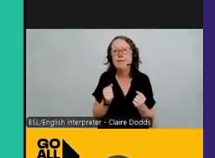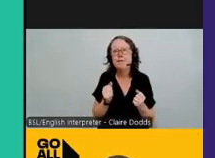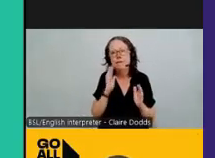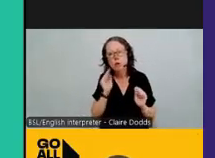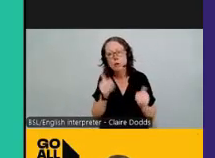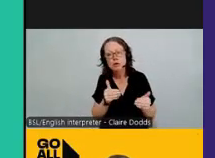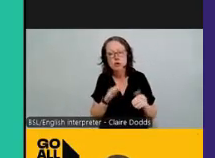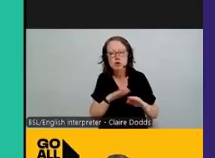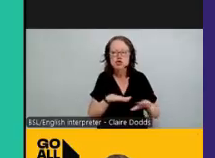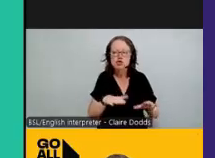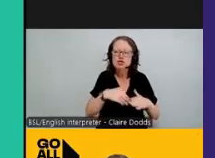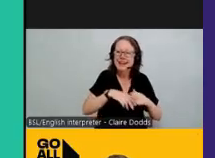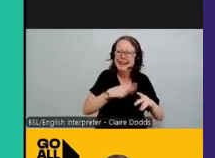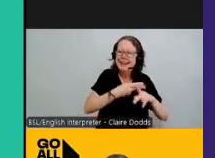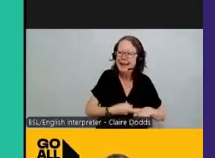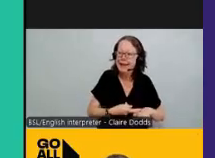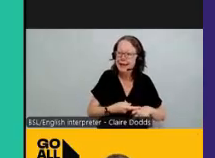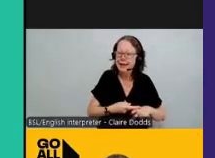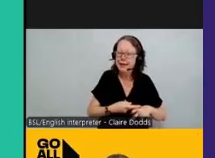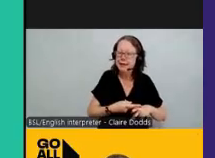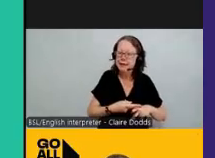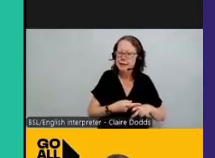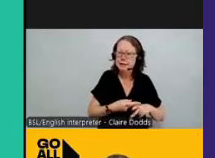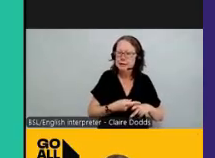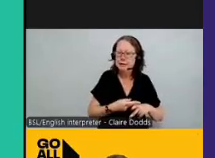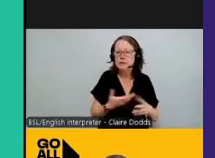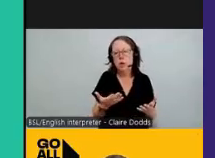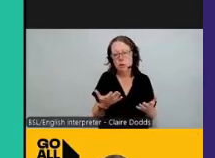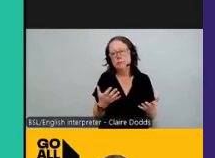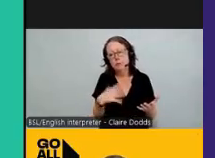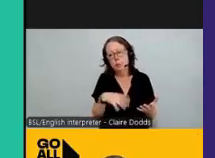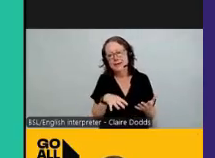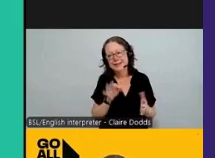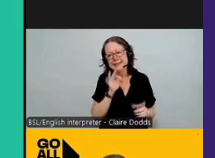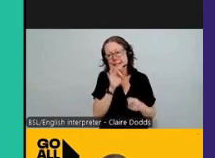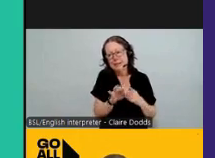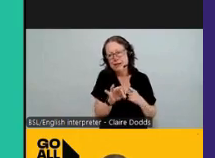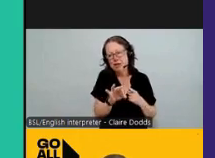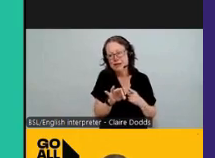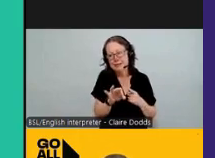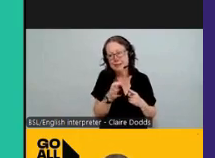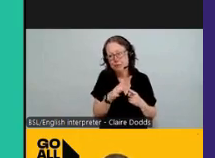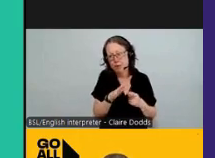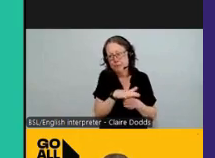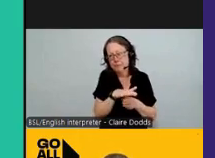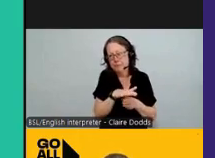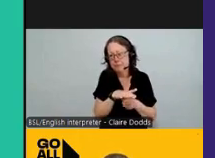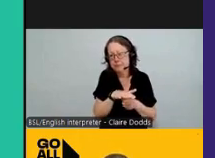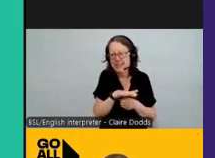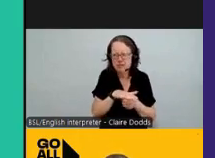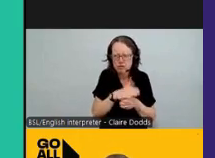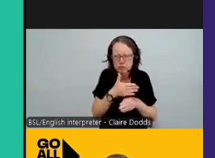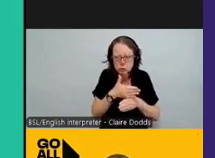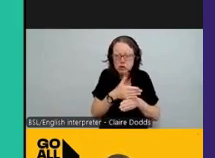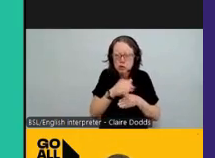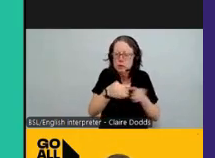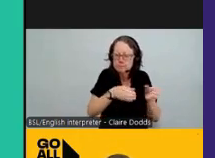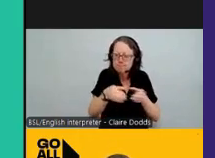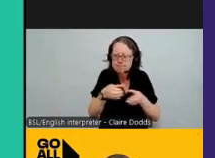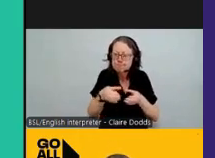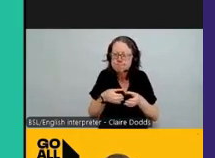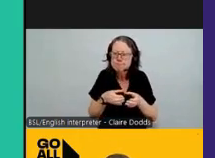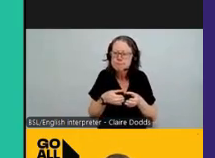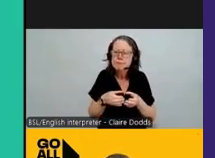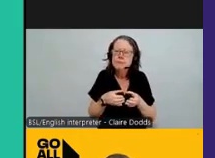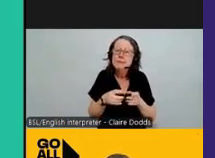for example. There, of course, we need more specialists. So in all of our hubs, in all of those 20 areas, we bring